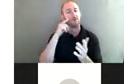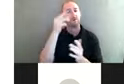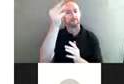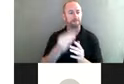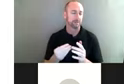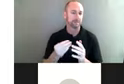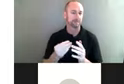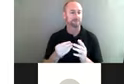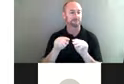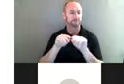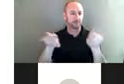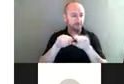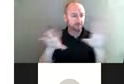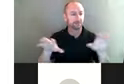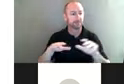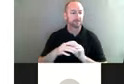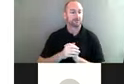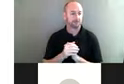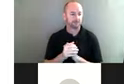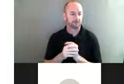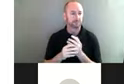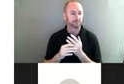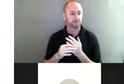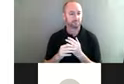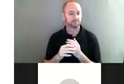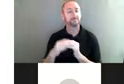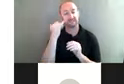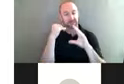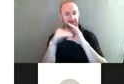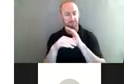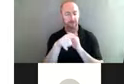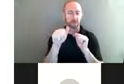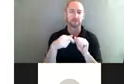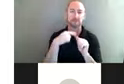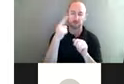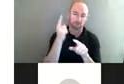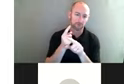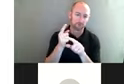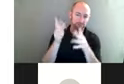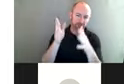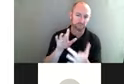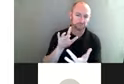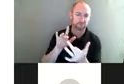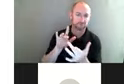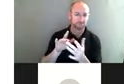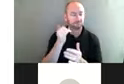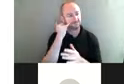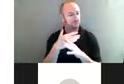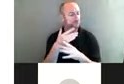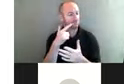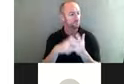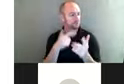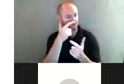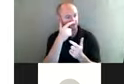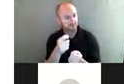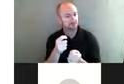summary list. But staff@esipfed.org, they can direct you, right? So if you share a few thoughts about what you're interested